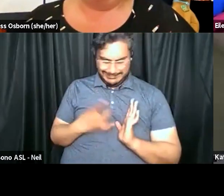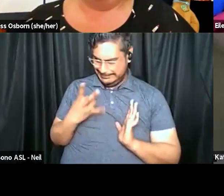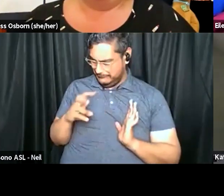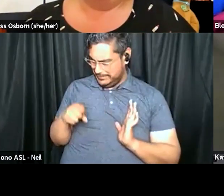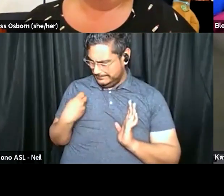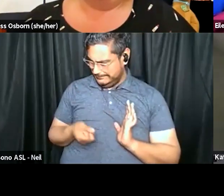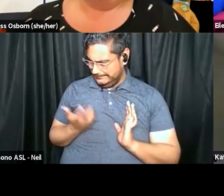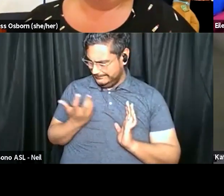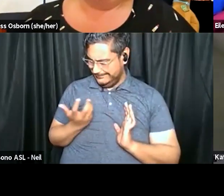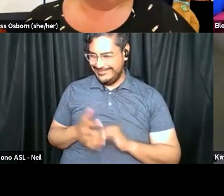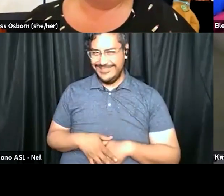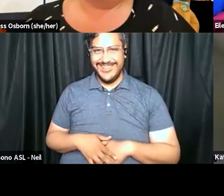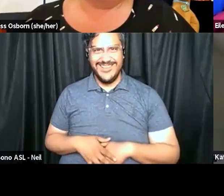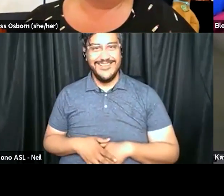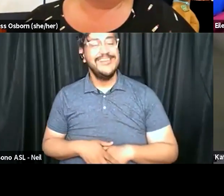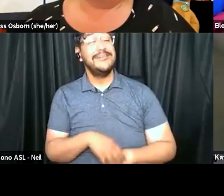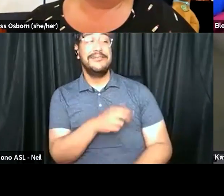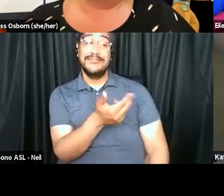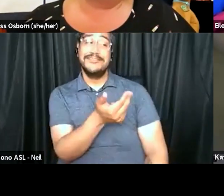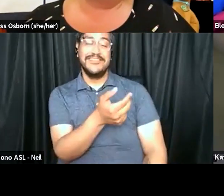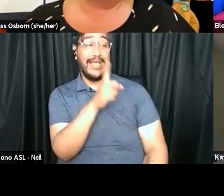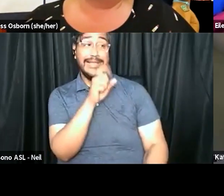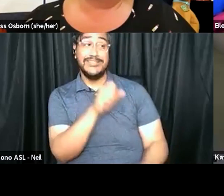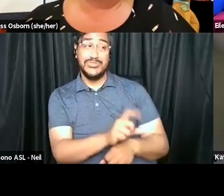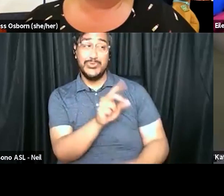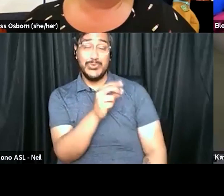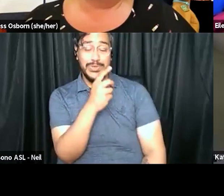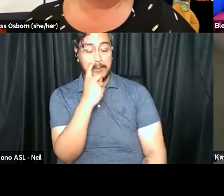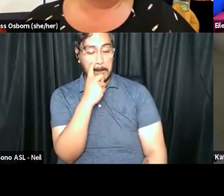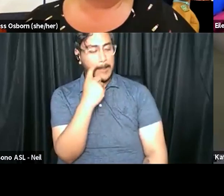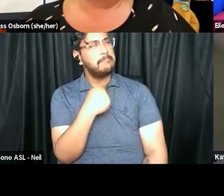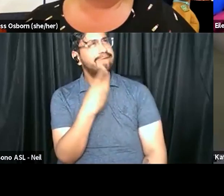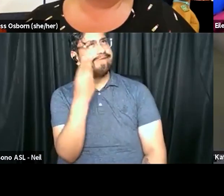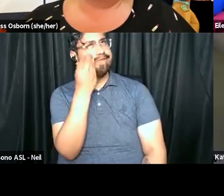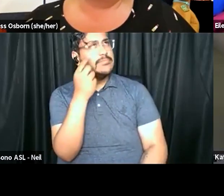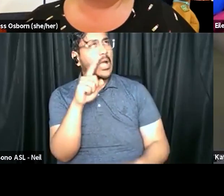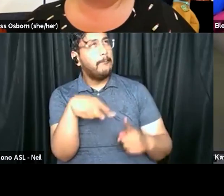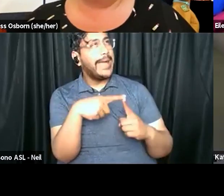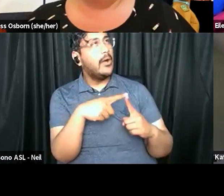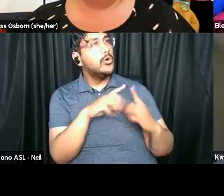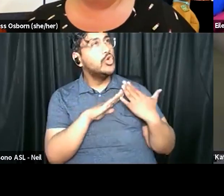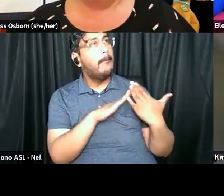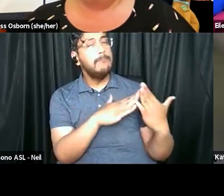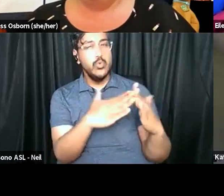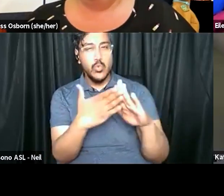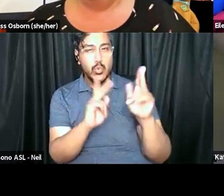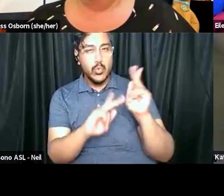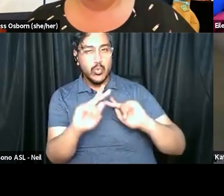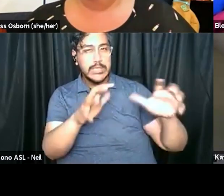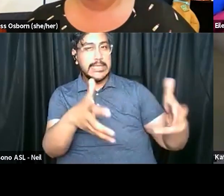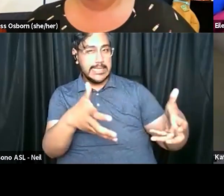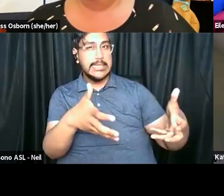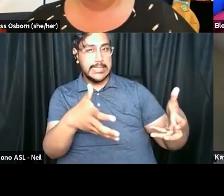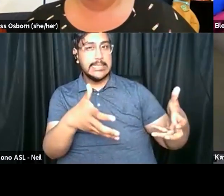Actually, I really, really do. I was thinking about the community that came with